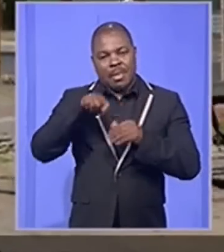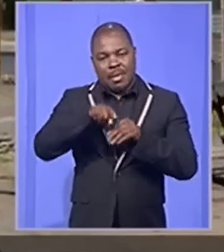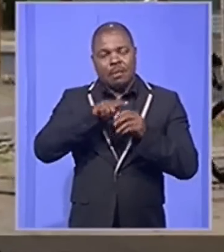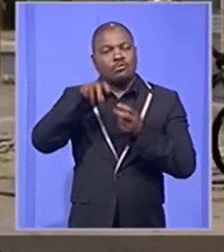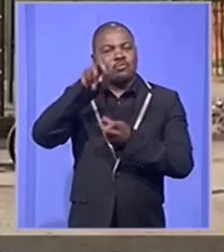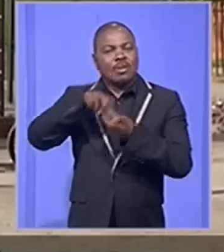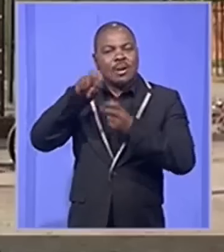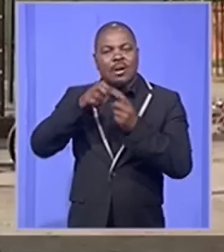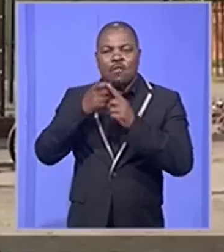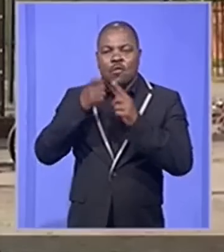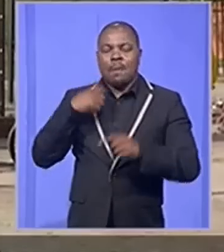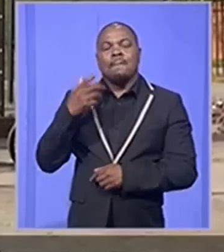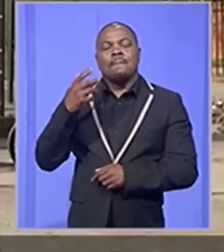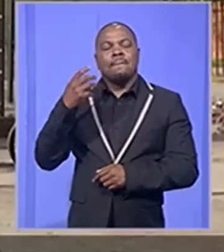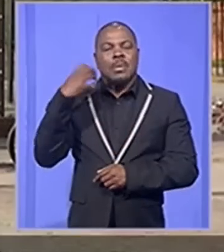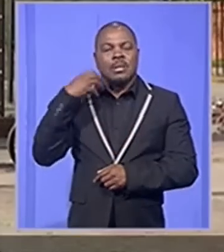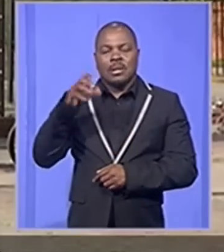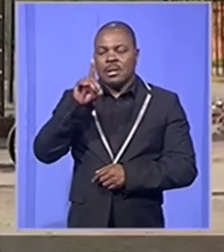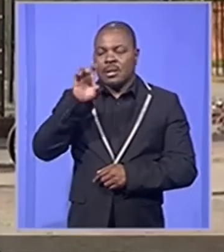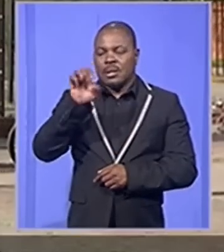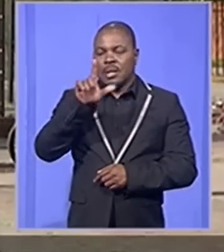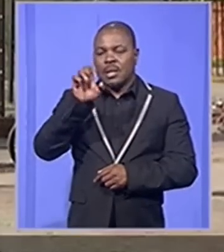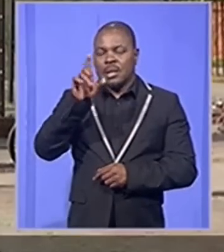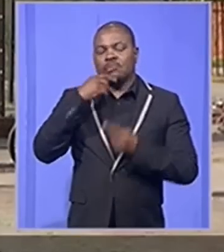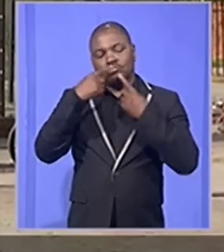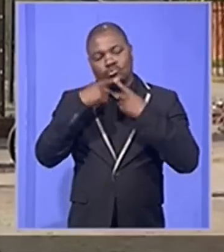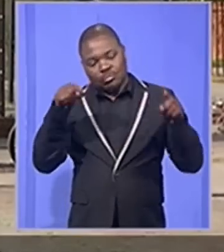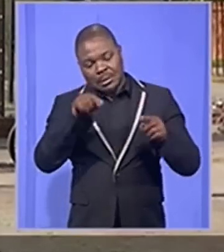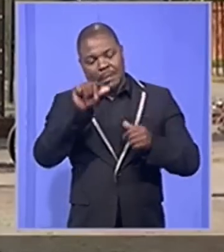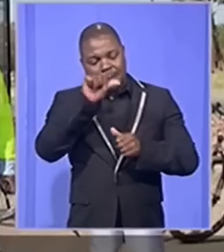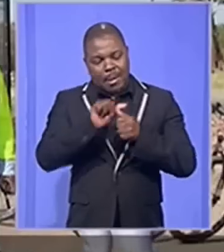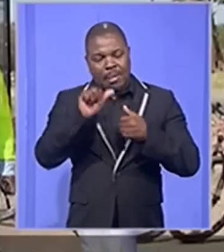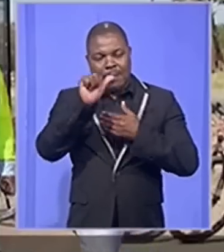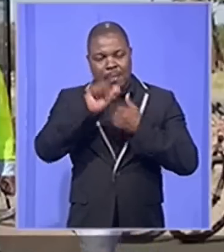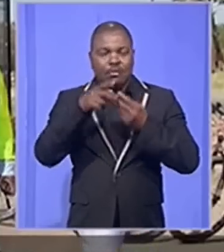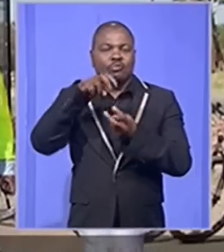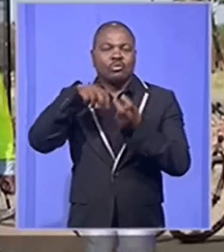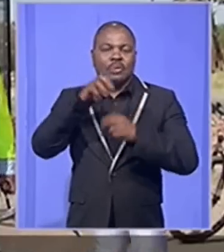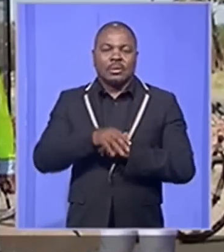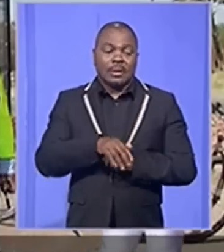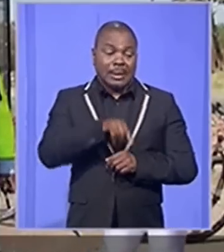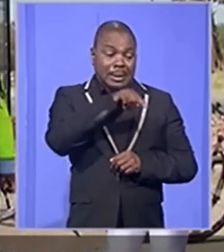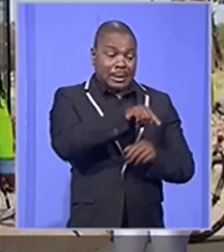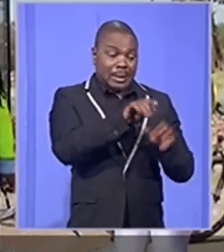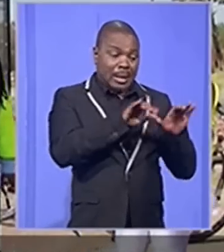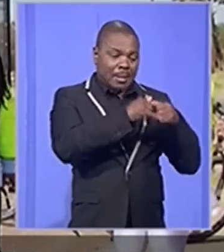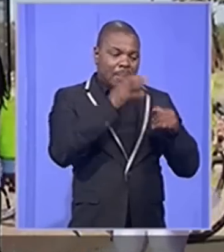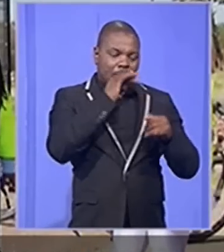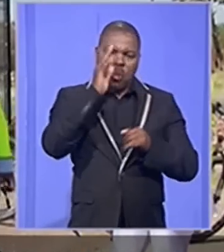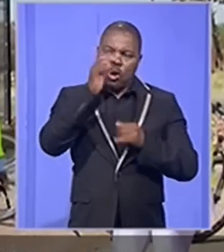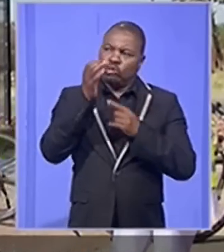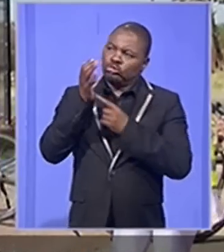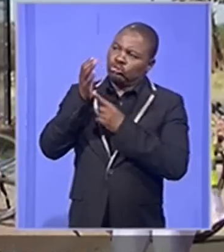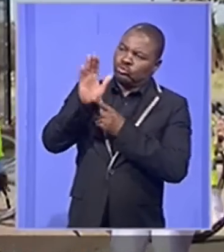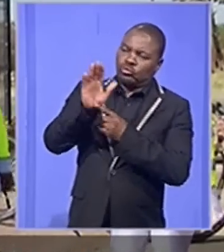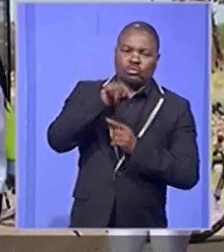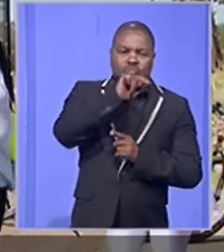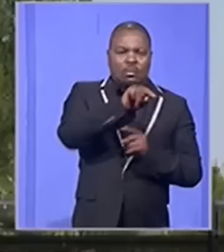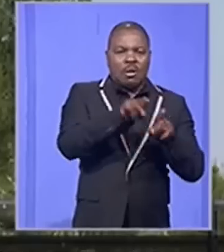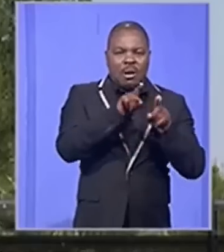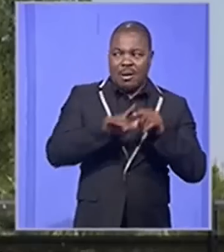de Lille. Native Tours ere e tla sebedisa kgwedi ya bohahlaudi ho bapatsa dibaka tsa botjhaba tsa Kimberley ho aga ka hare